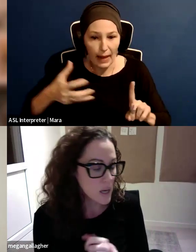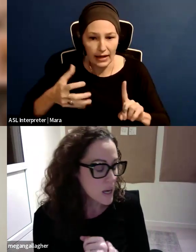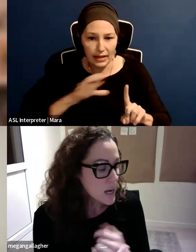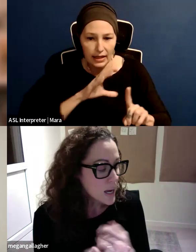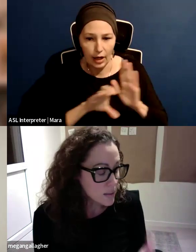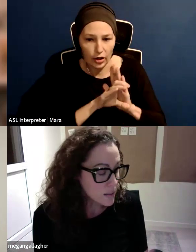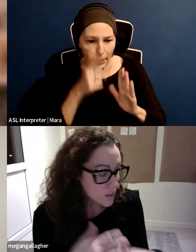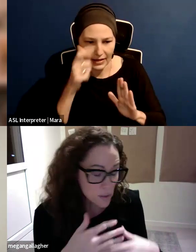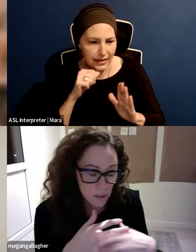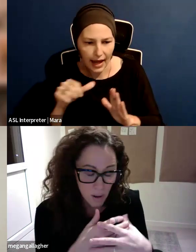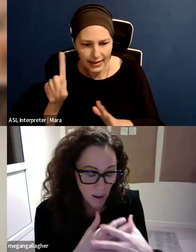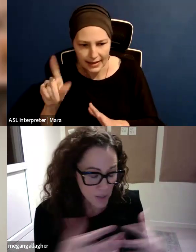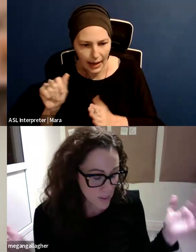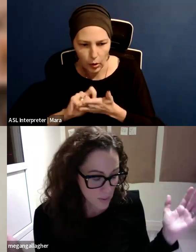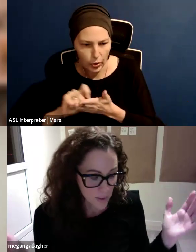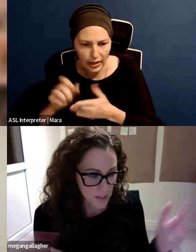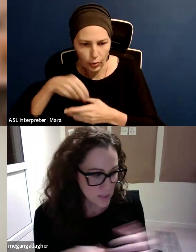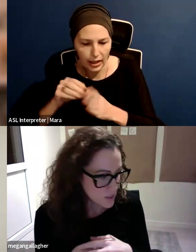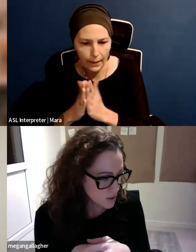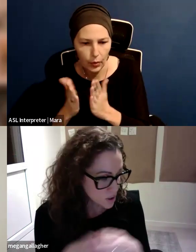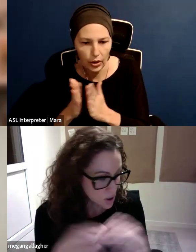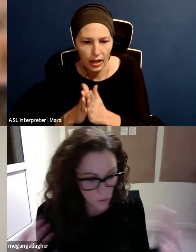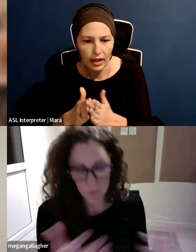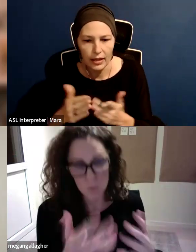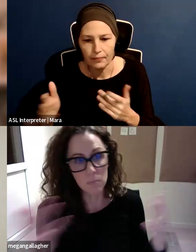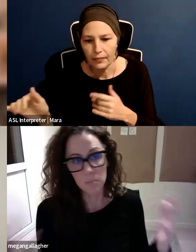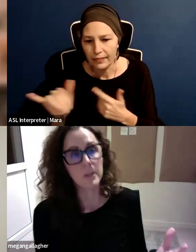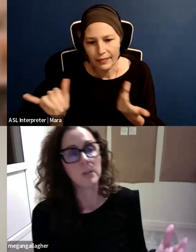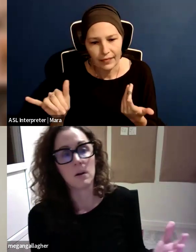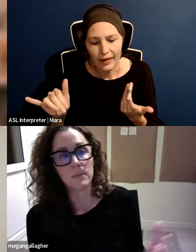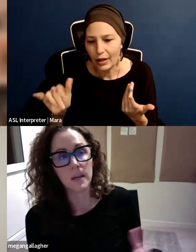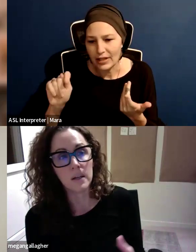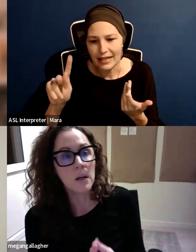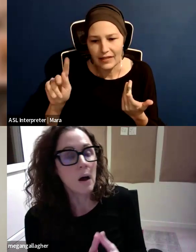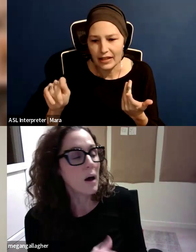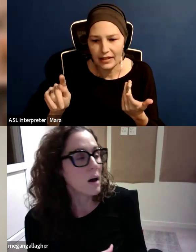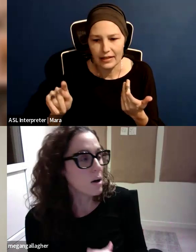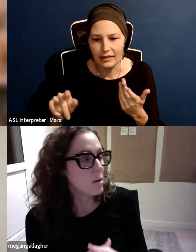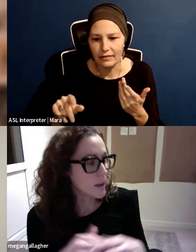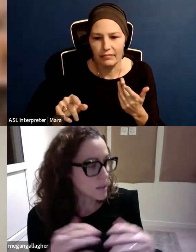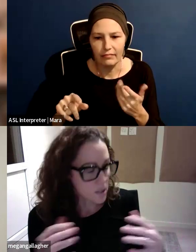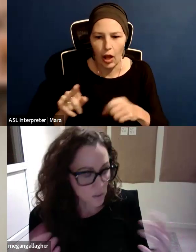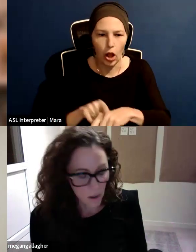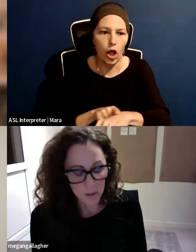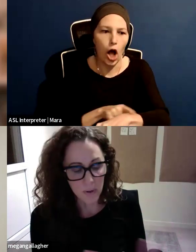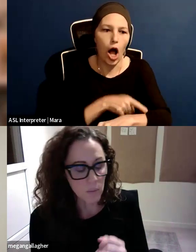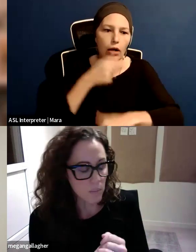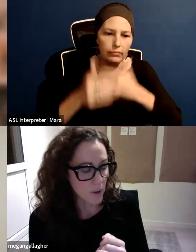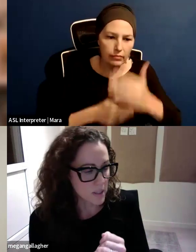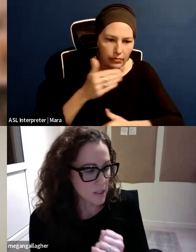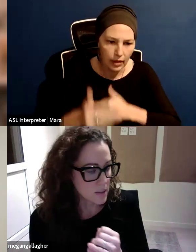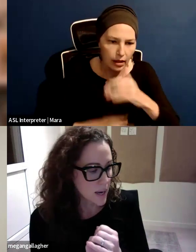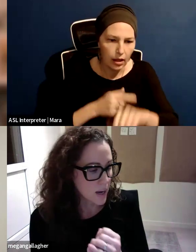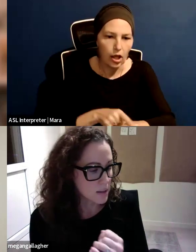book, it's as with everything, TV is just such a huge, big, long thing. And it's a long